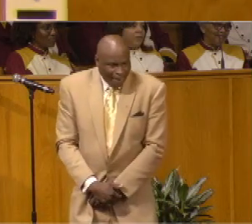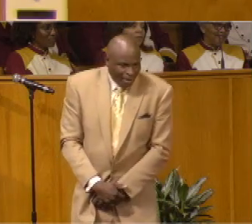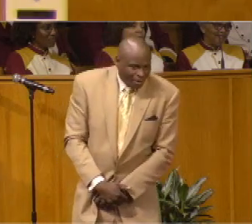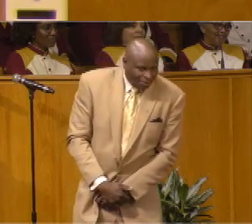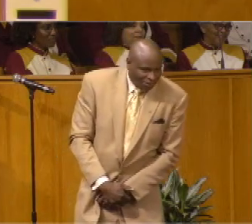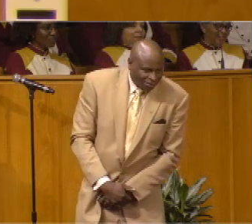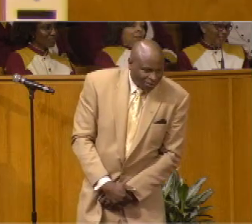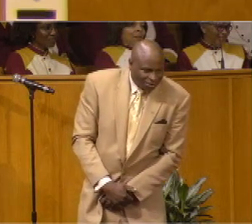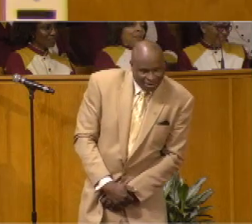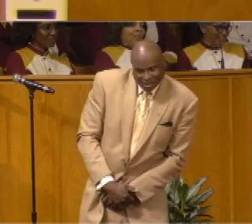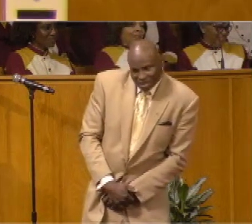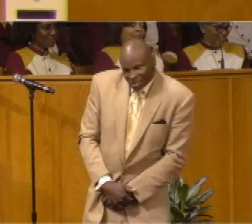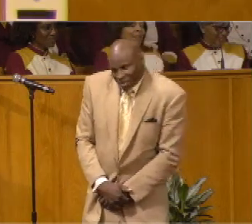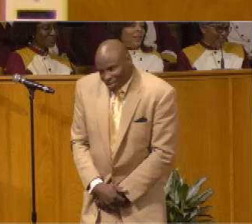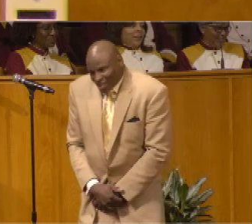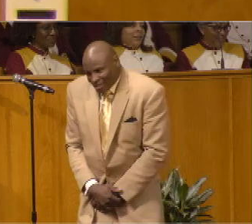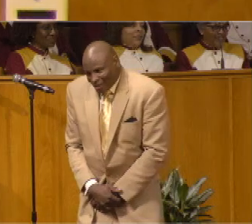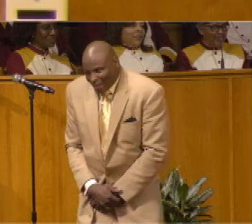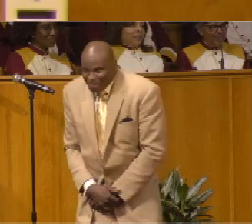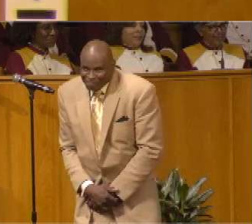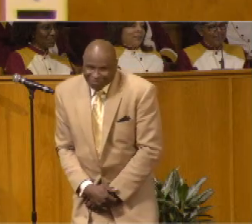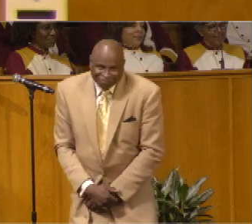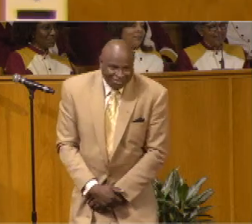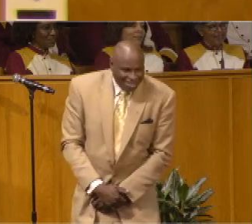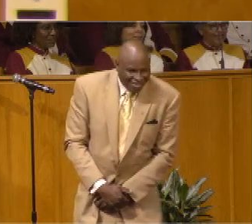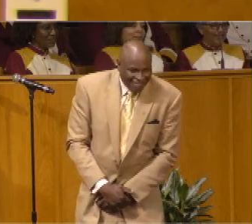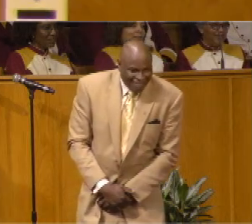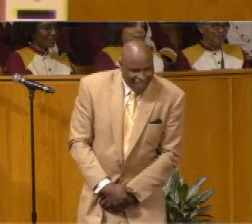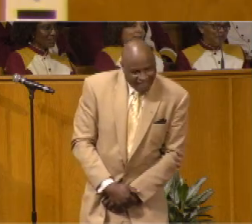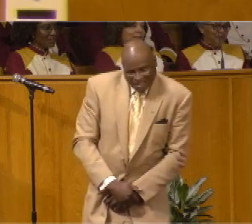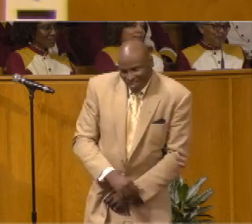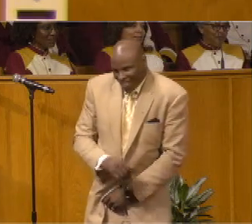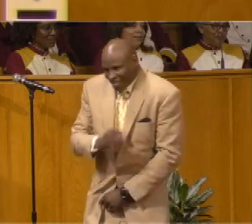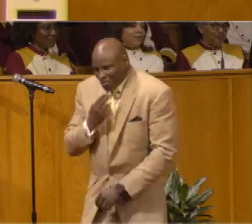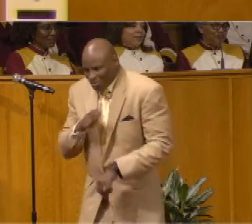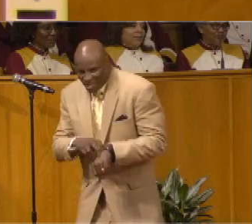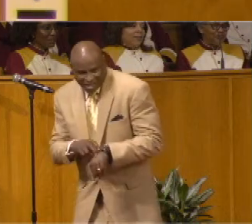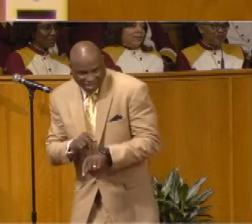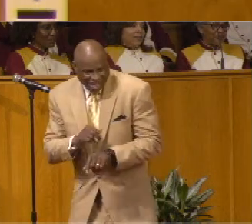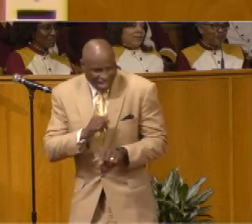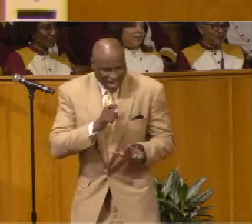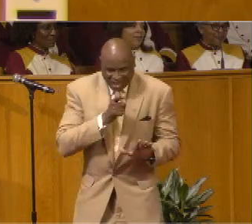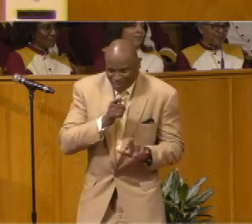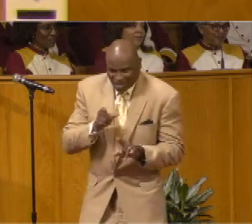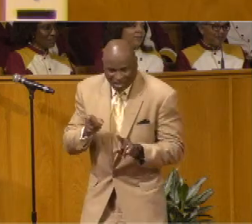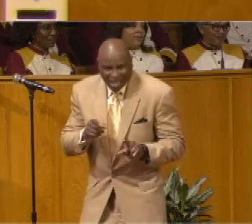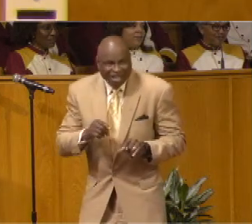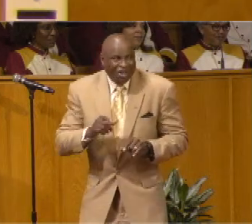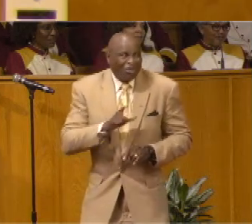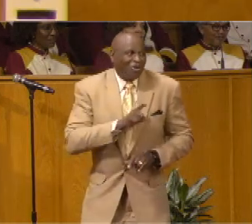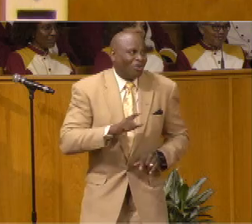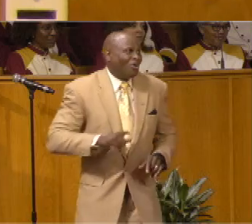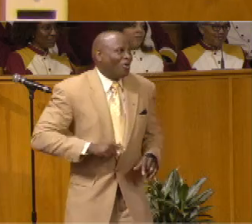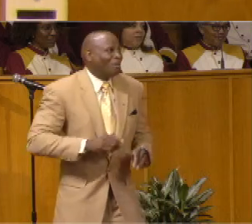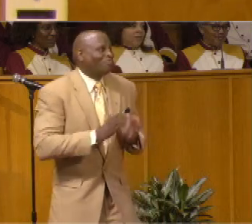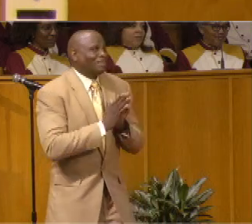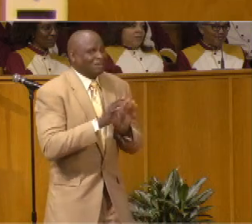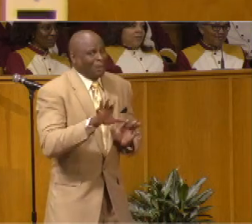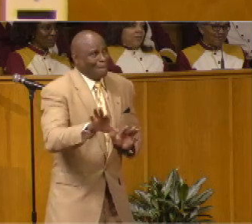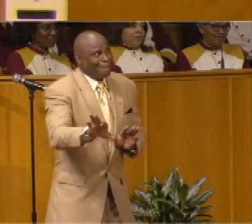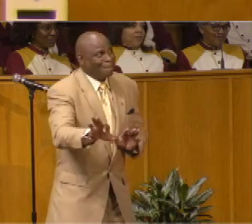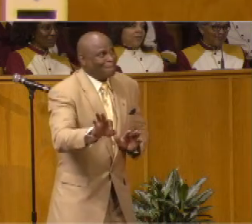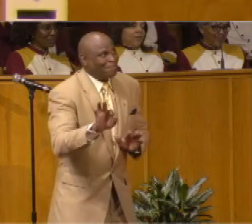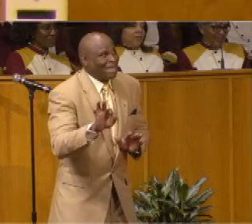the sweet potato and the lemon meringue. And I start praying, Lord, please let him choose the